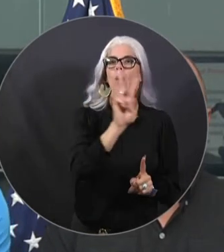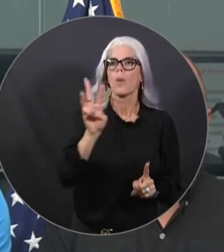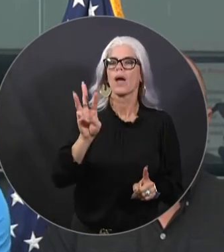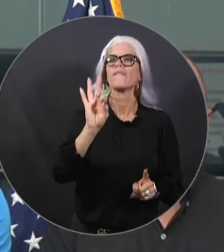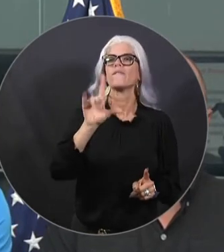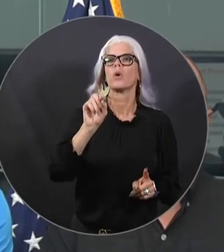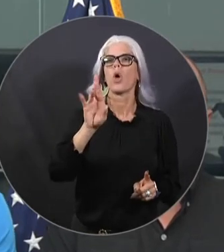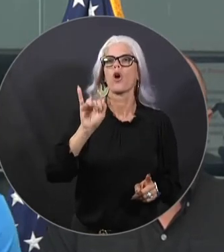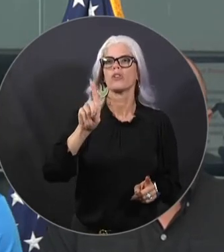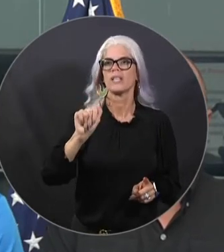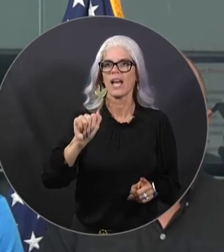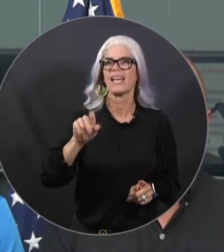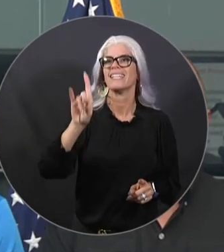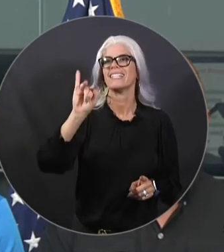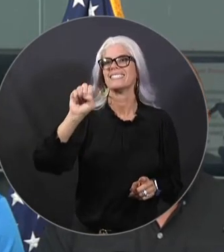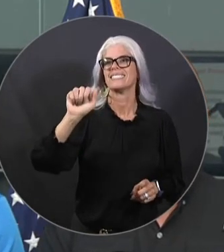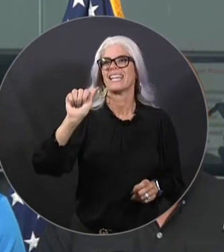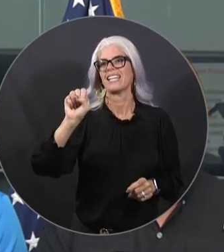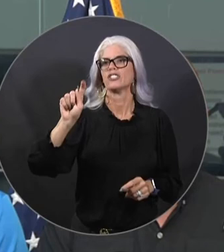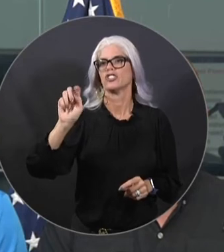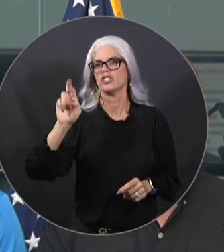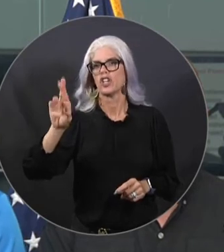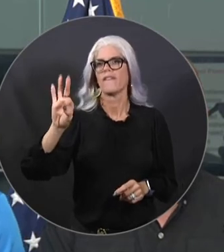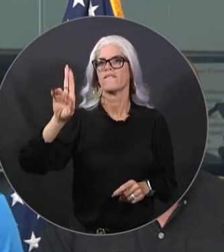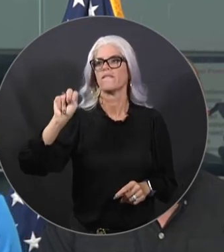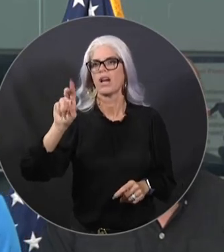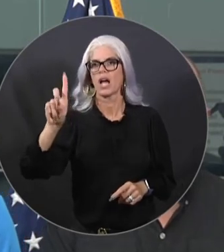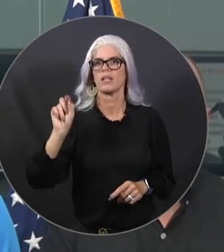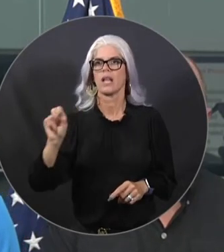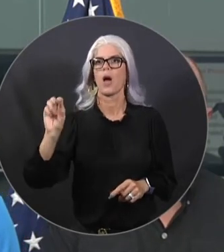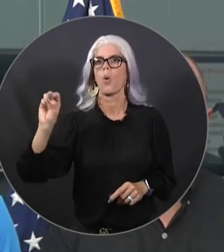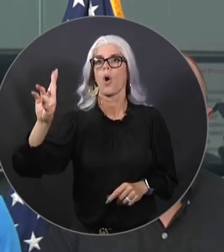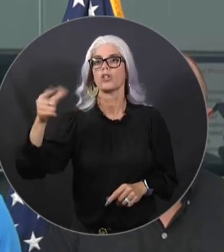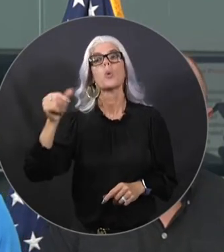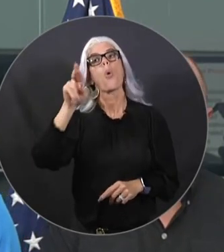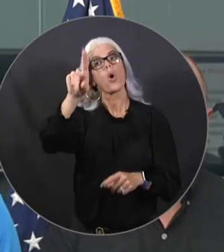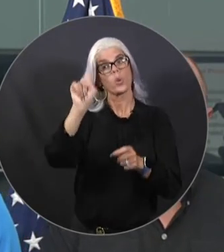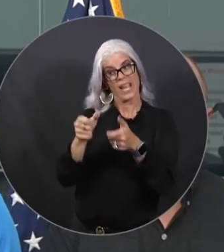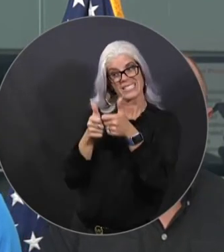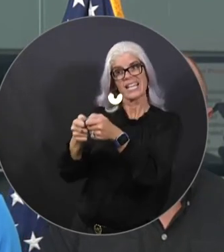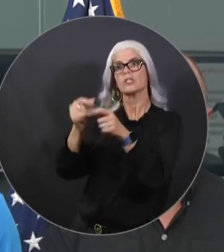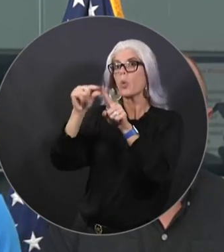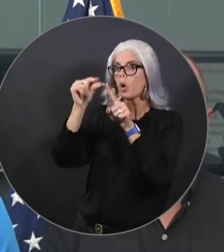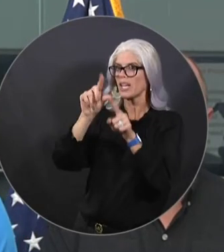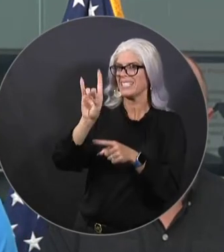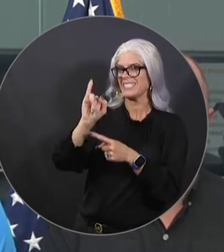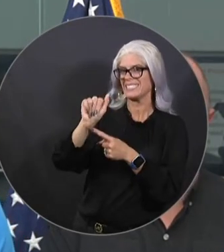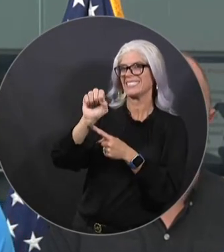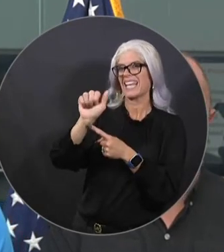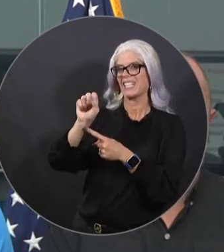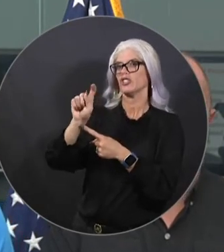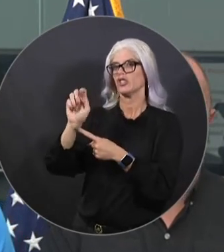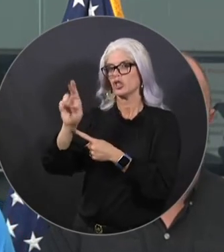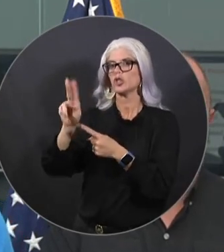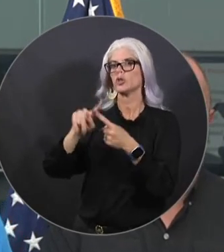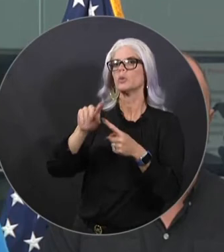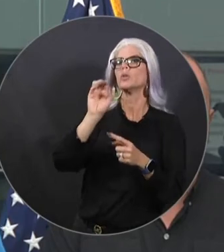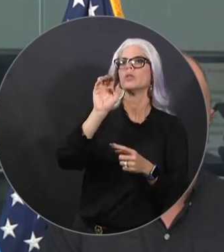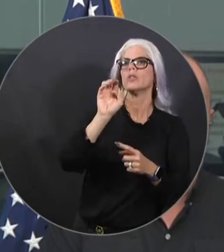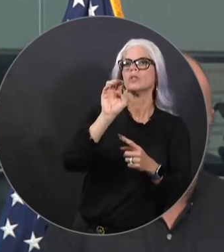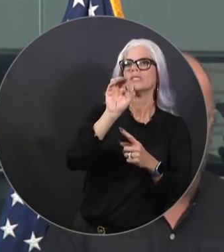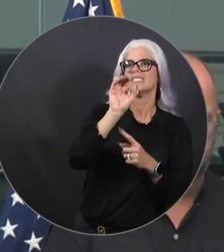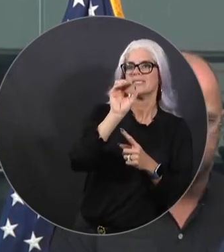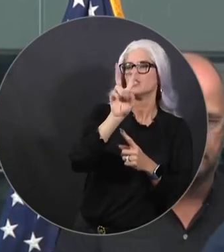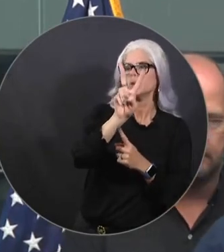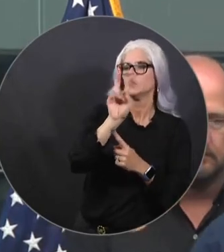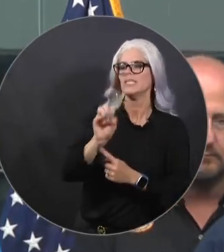floridadisasterfund.org, and you can also text disaster to 20222. And God bless you, and thank you for your support.